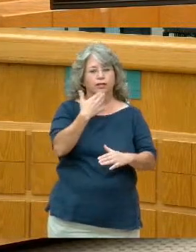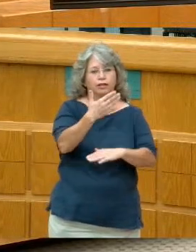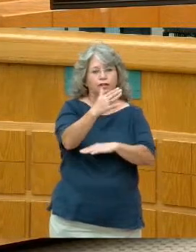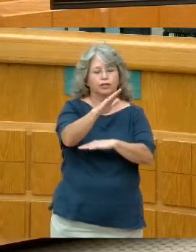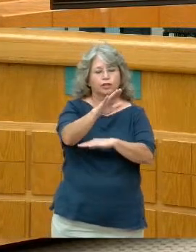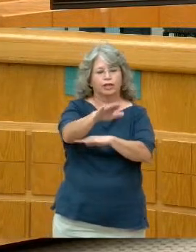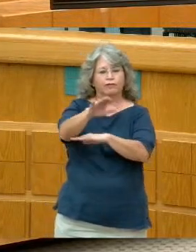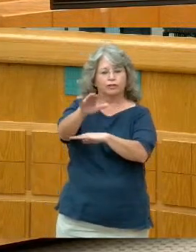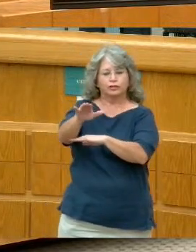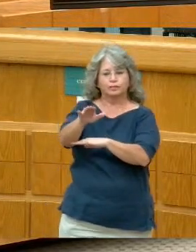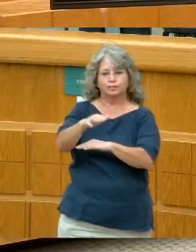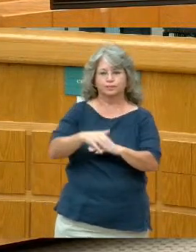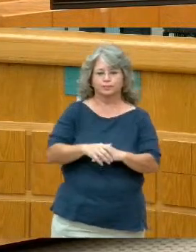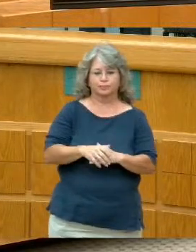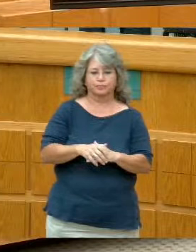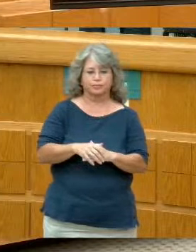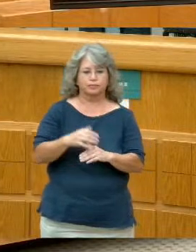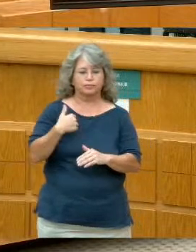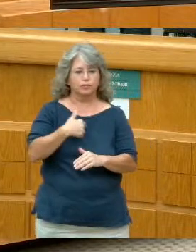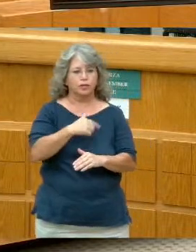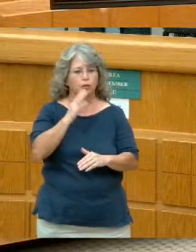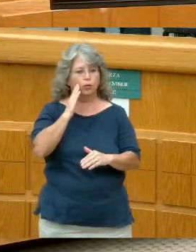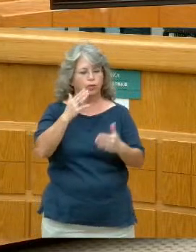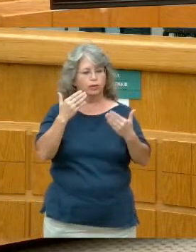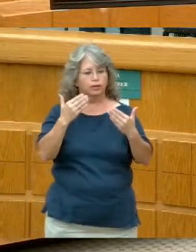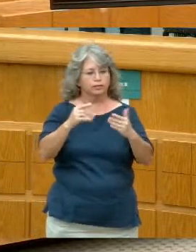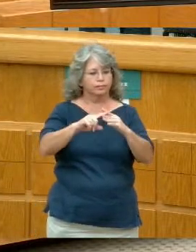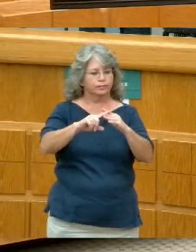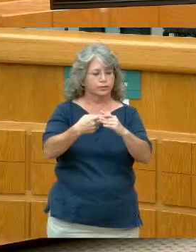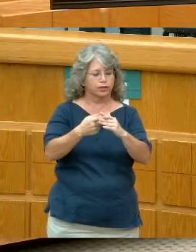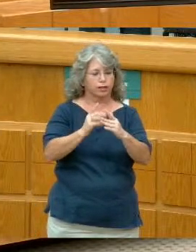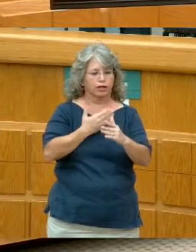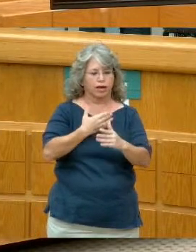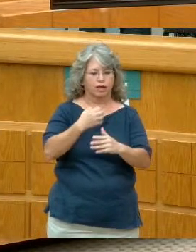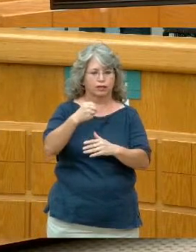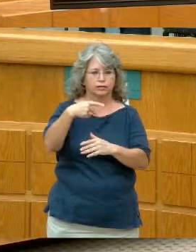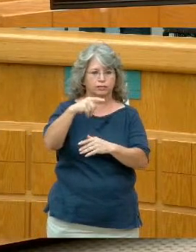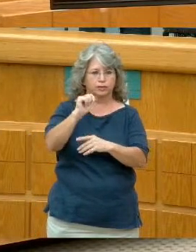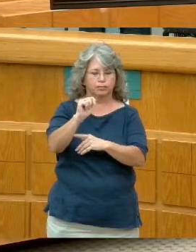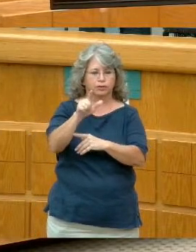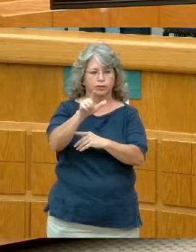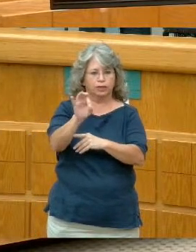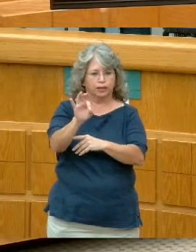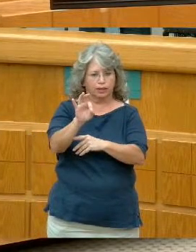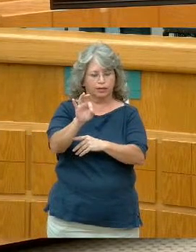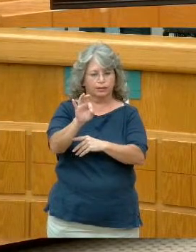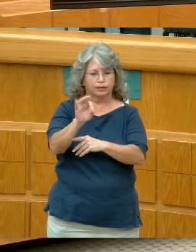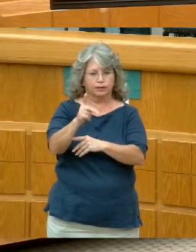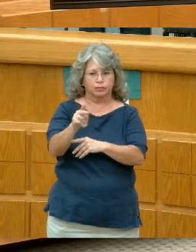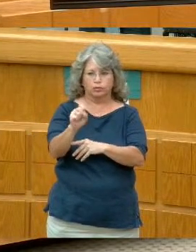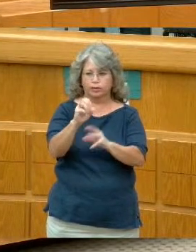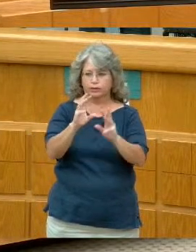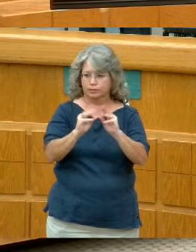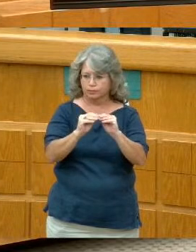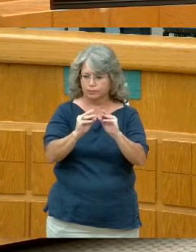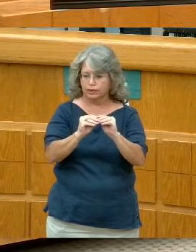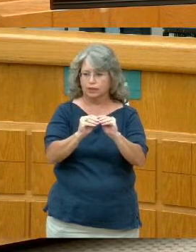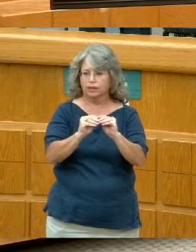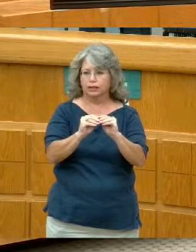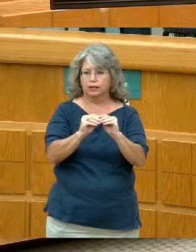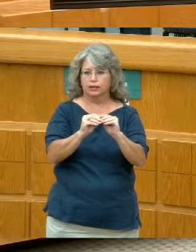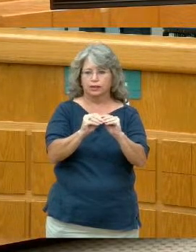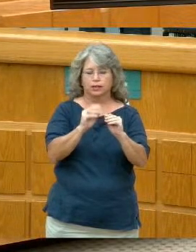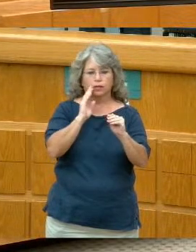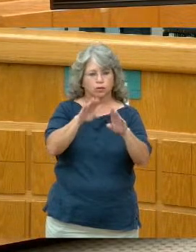All right, well, good afternoon. We'll get our September the 29th briefing started.